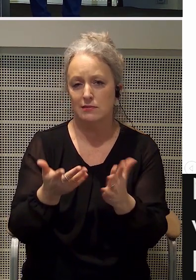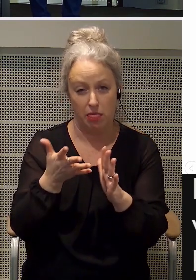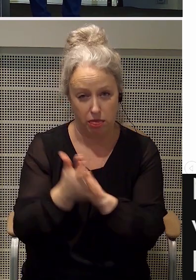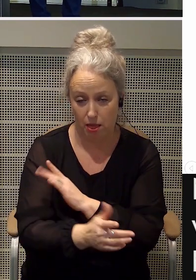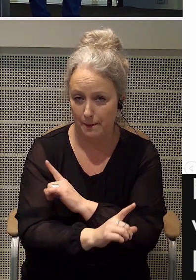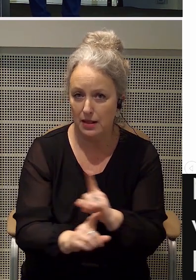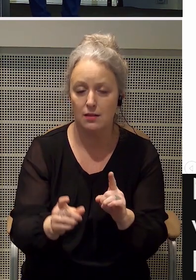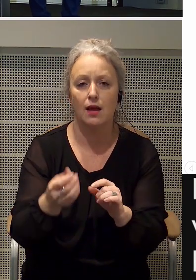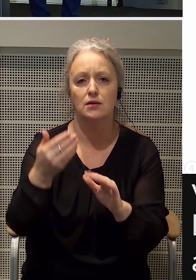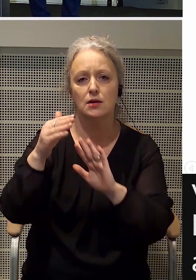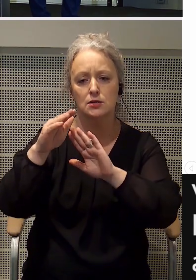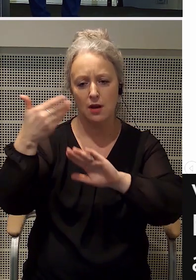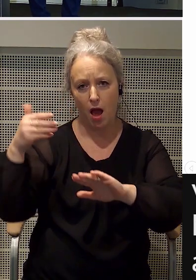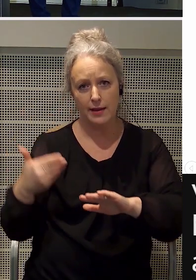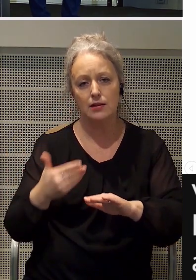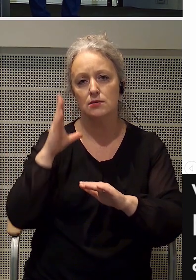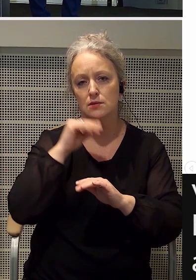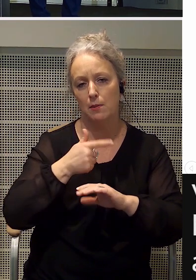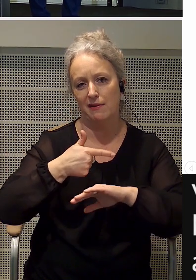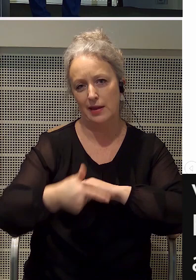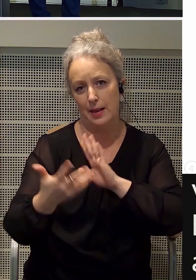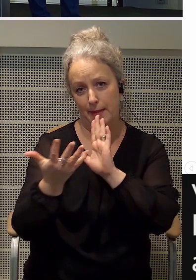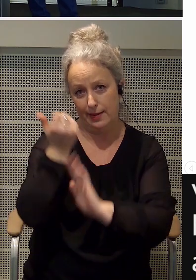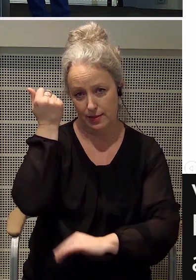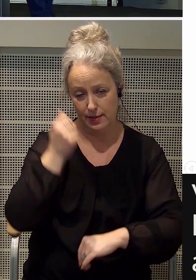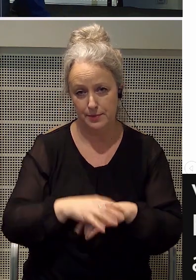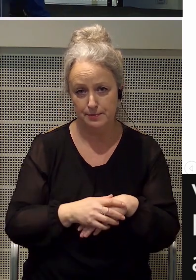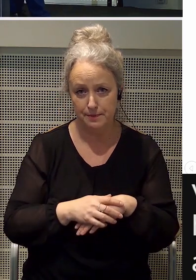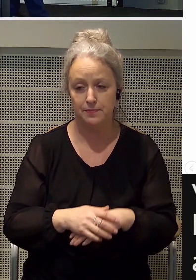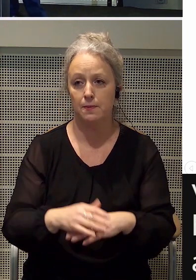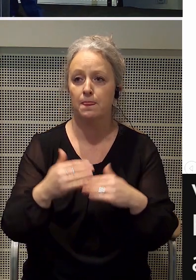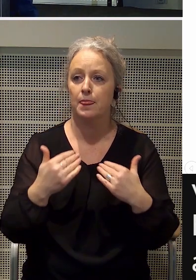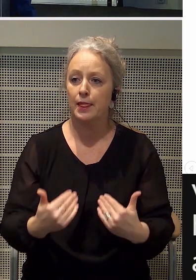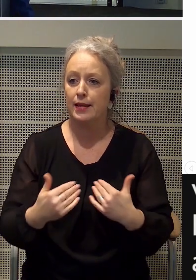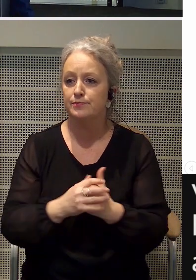don't consider the cost of the medicine, but we